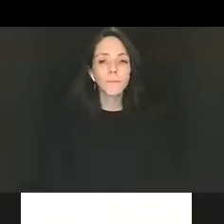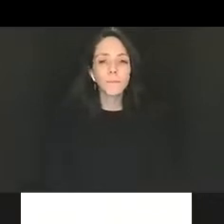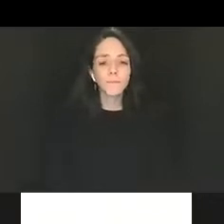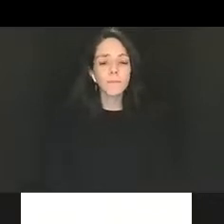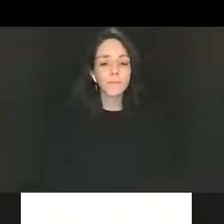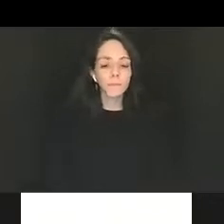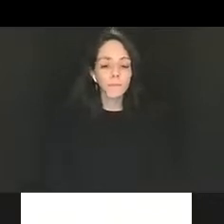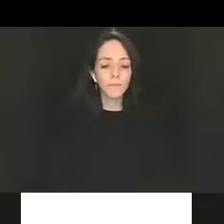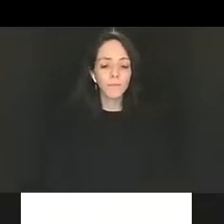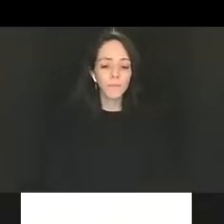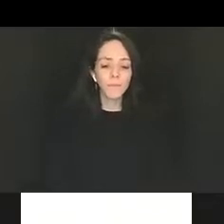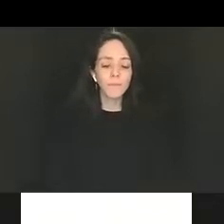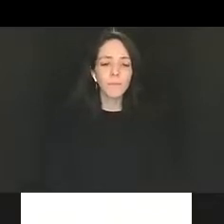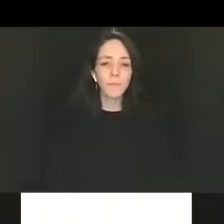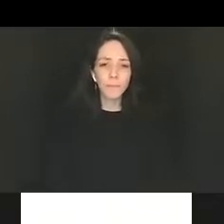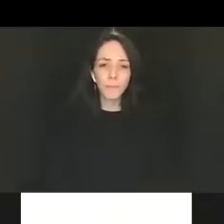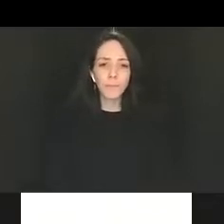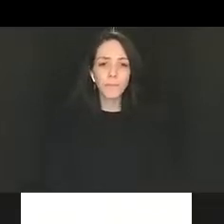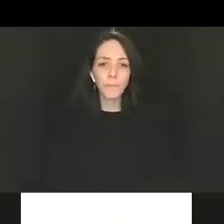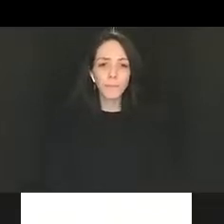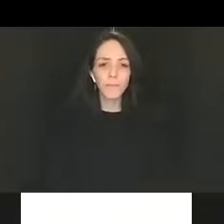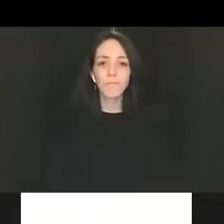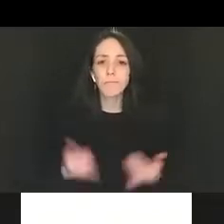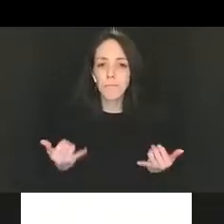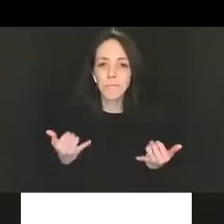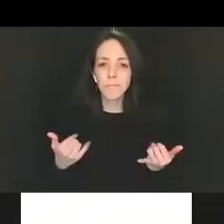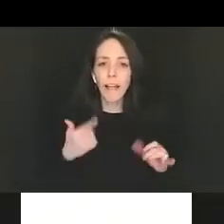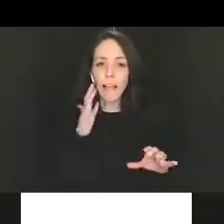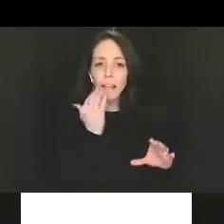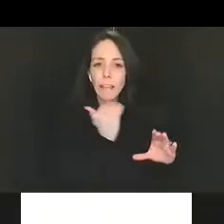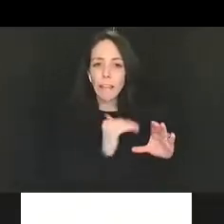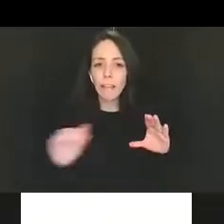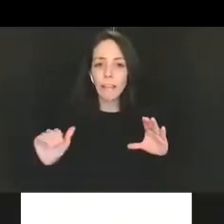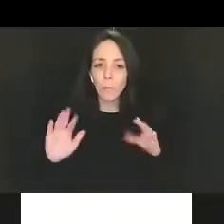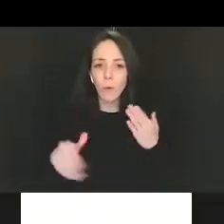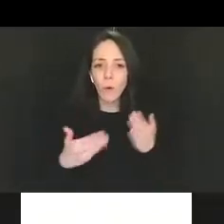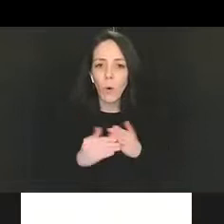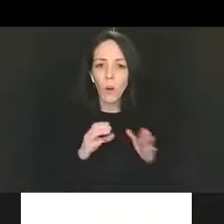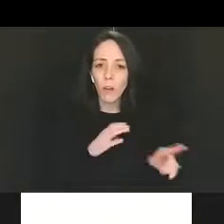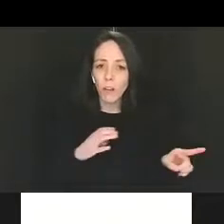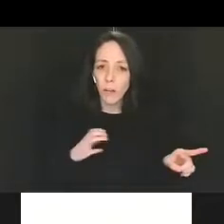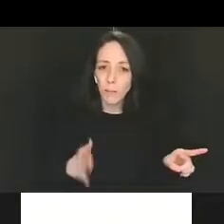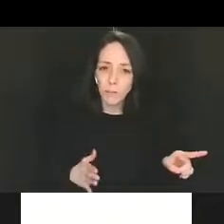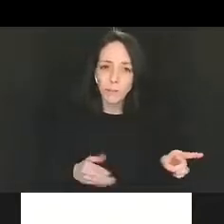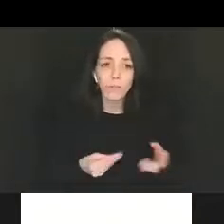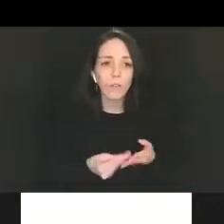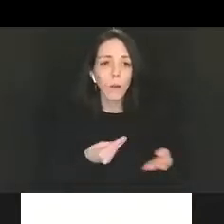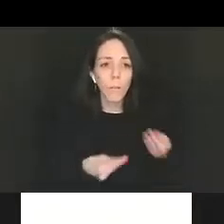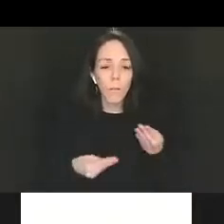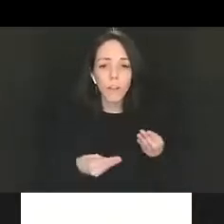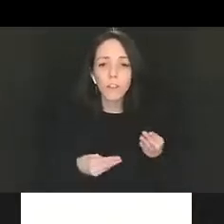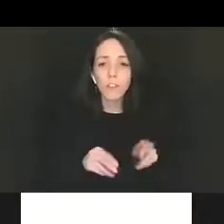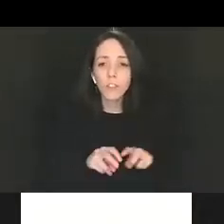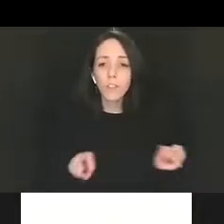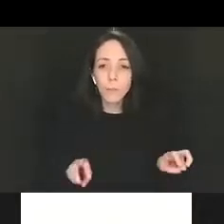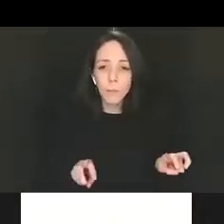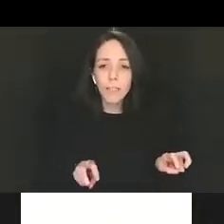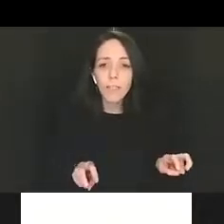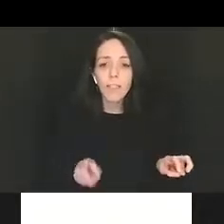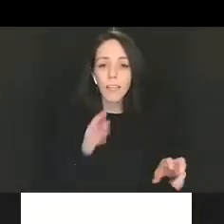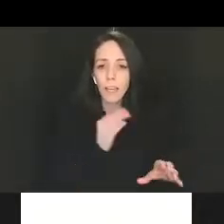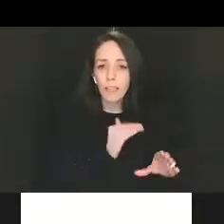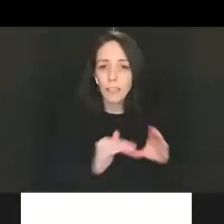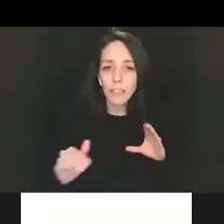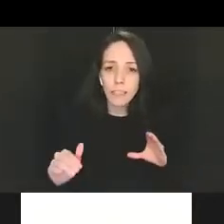Earlier today, I sent an email to all you commissioners and the budget committee. I'm chair of the